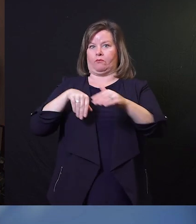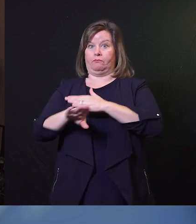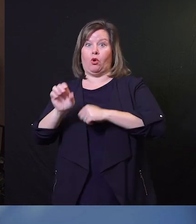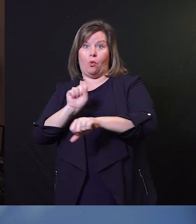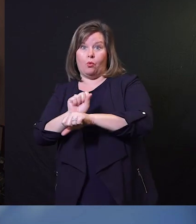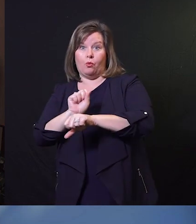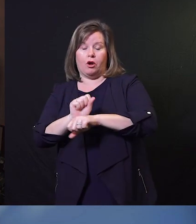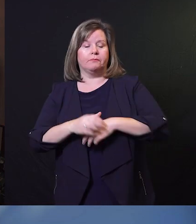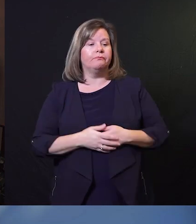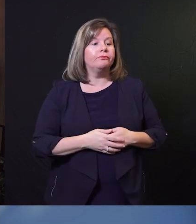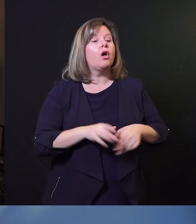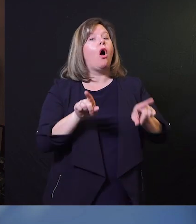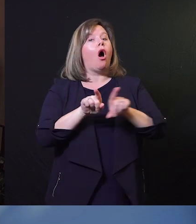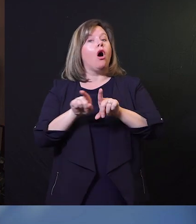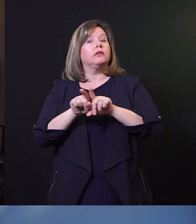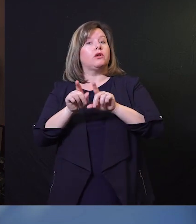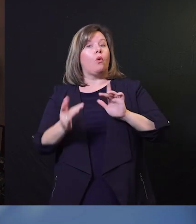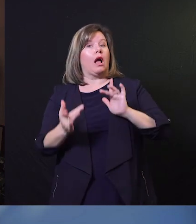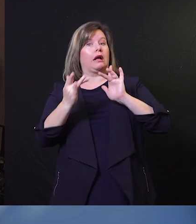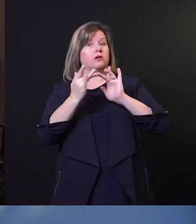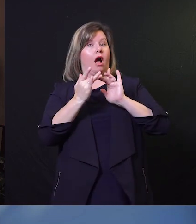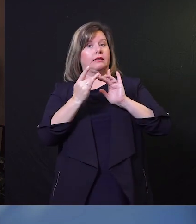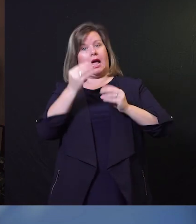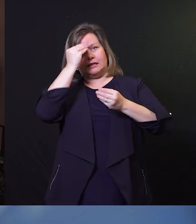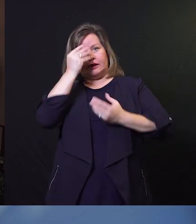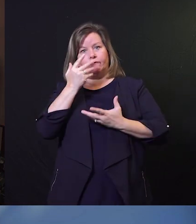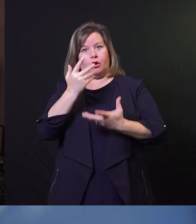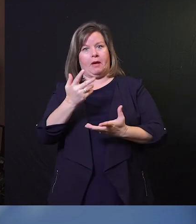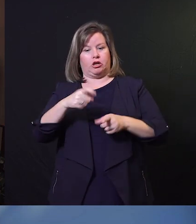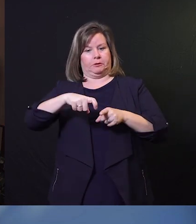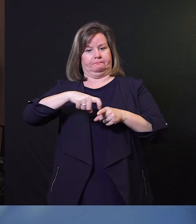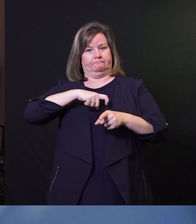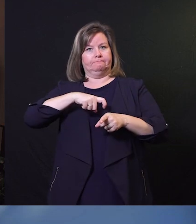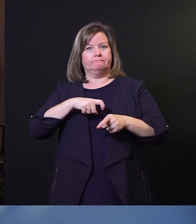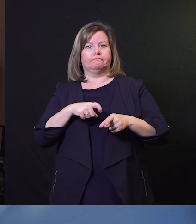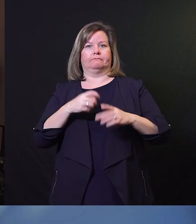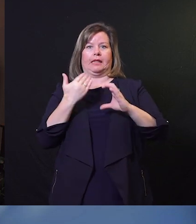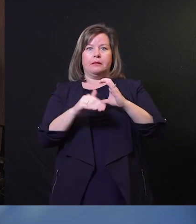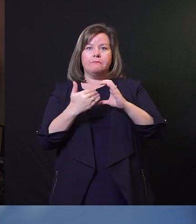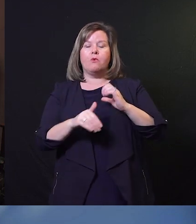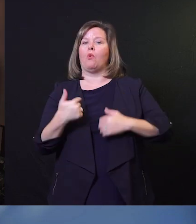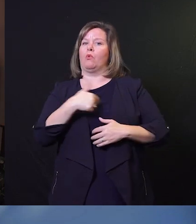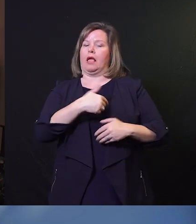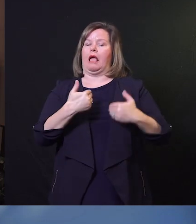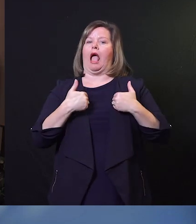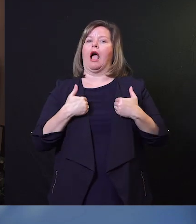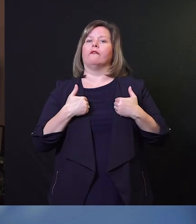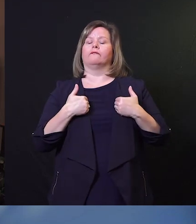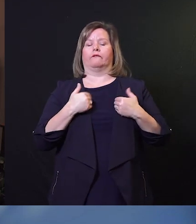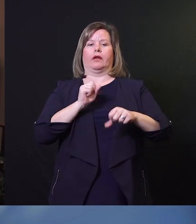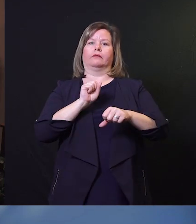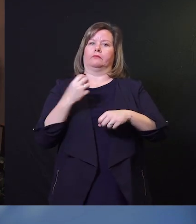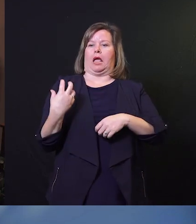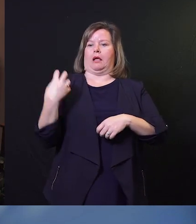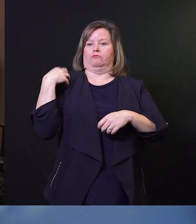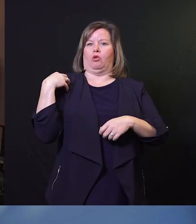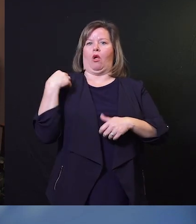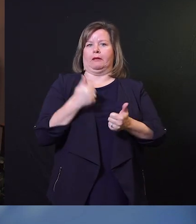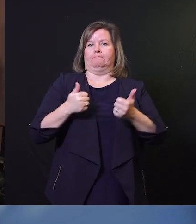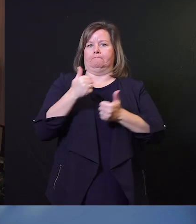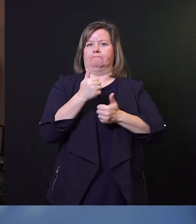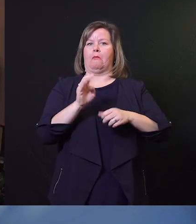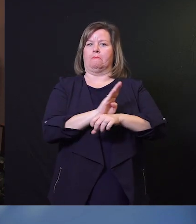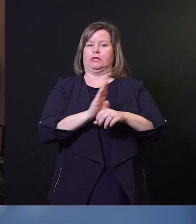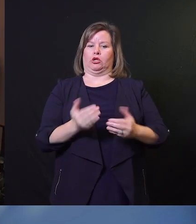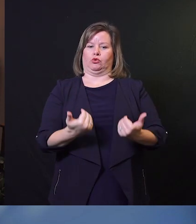information for us here at the Kent County Health Department. I've instructed my team to create an employee support team.